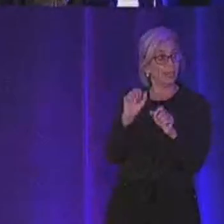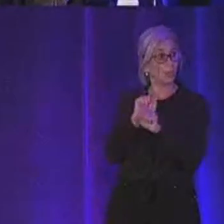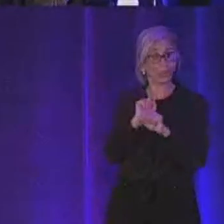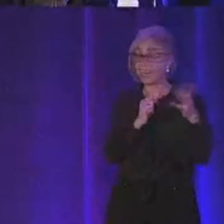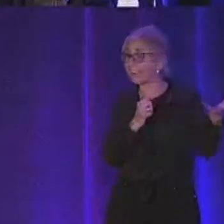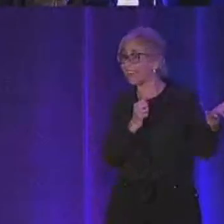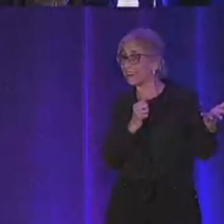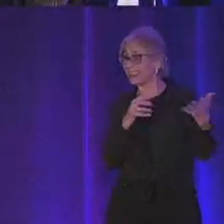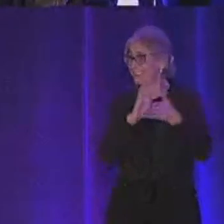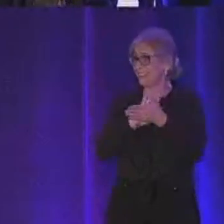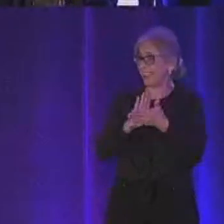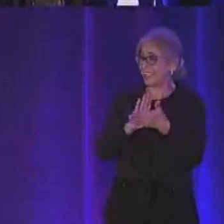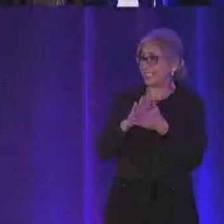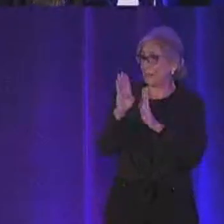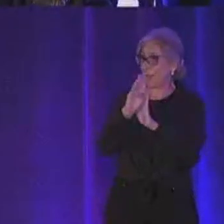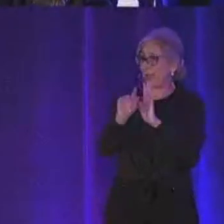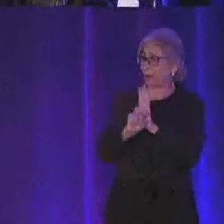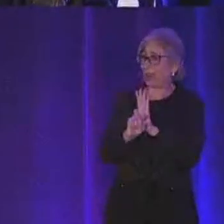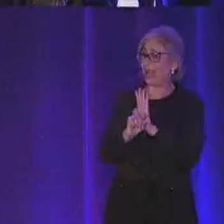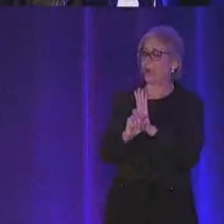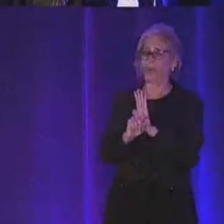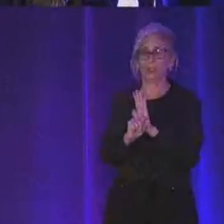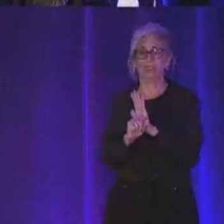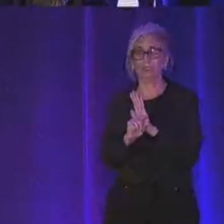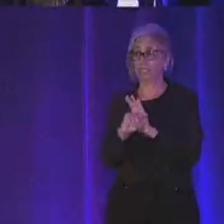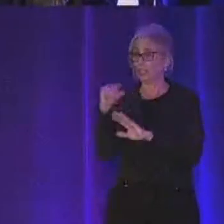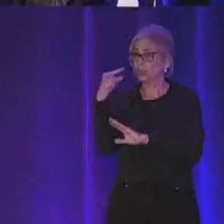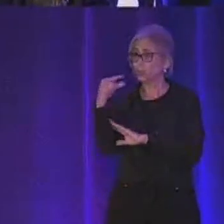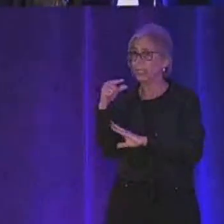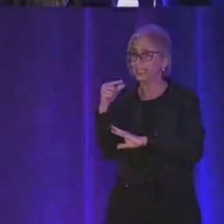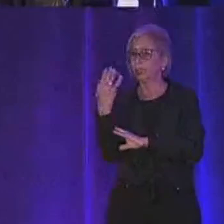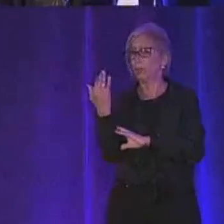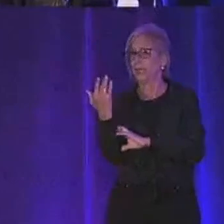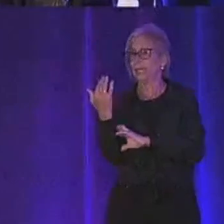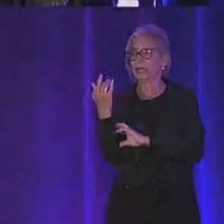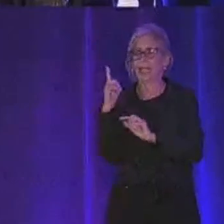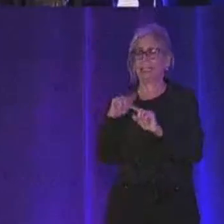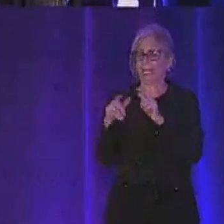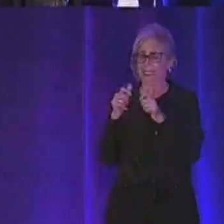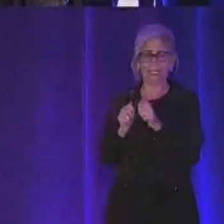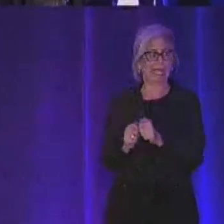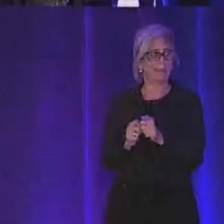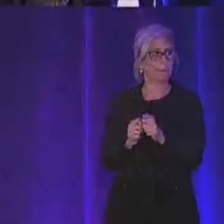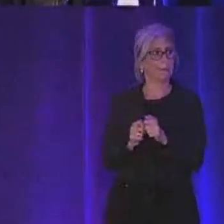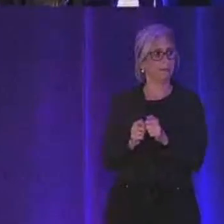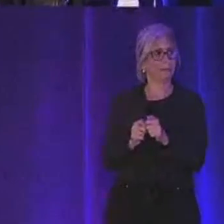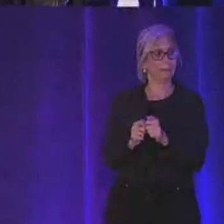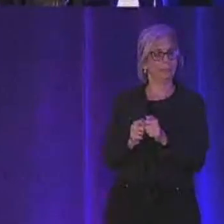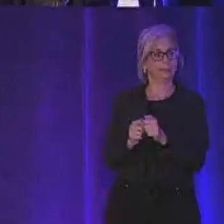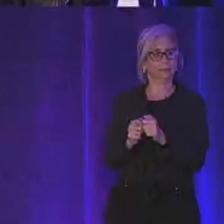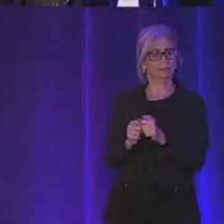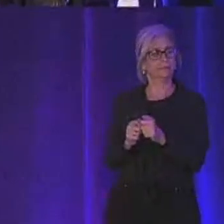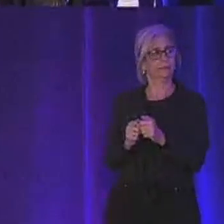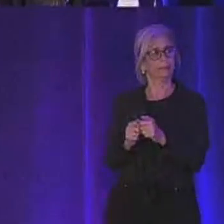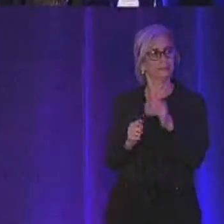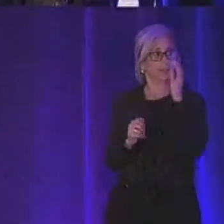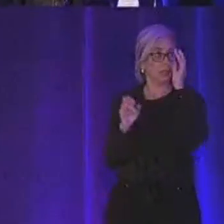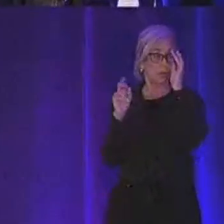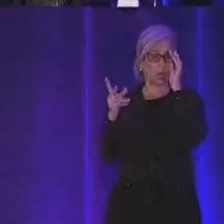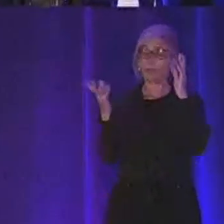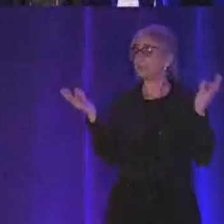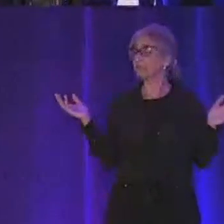is. Nice. Background green. Wait, I can't type. Green. Okay.